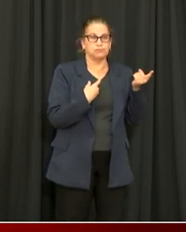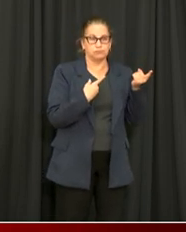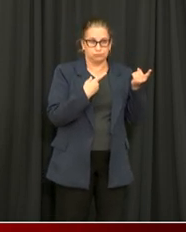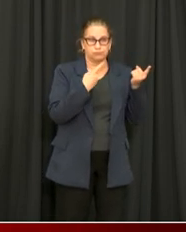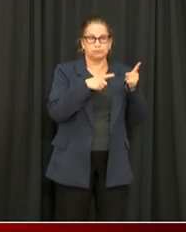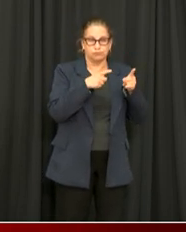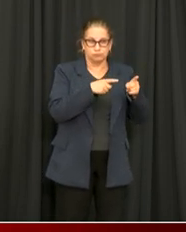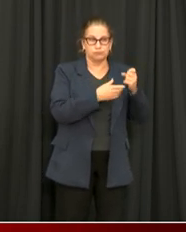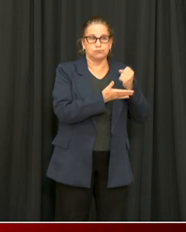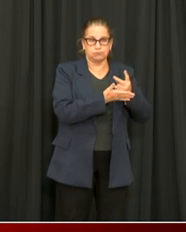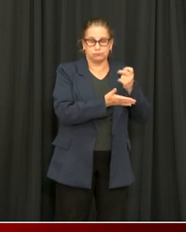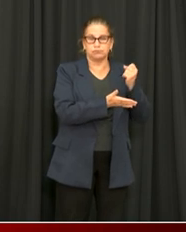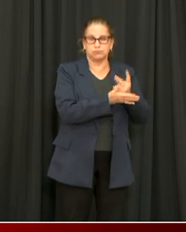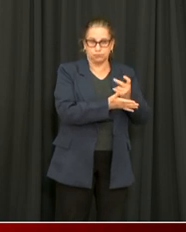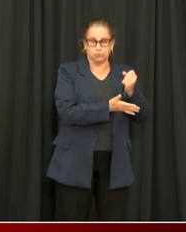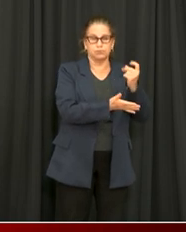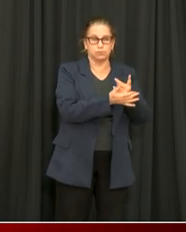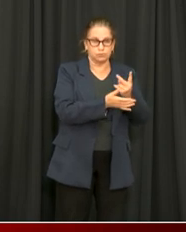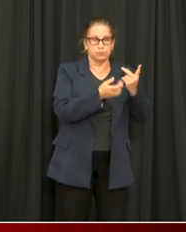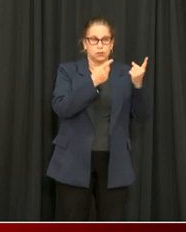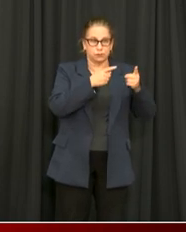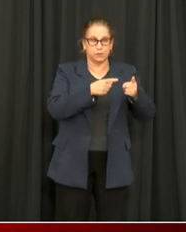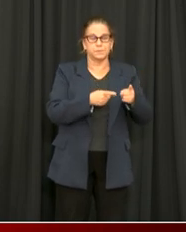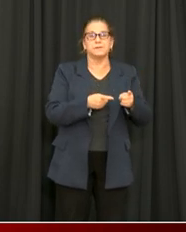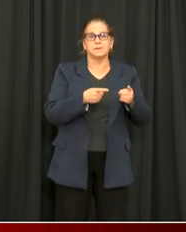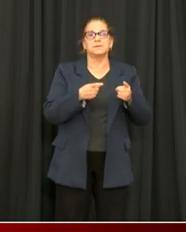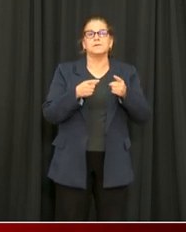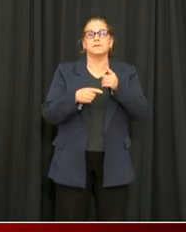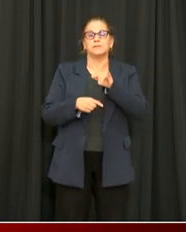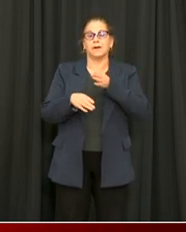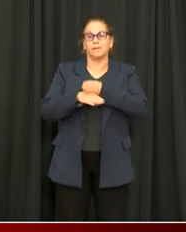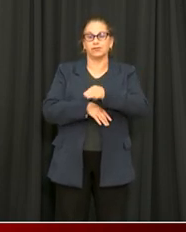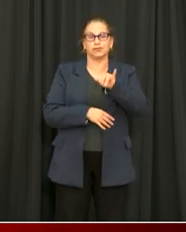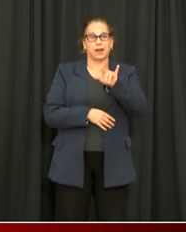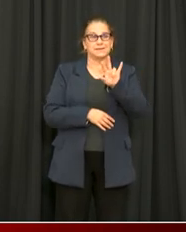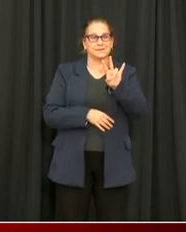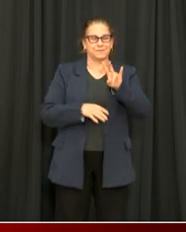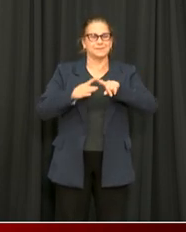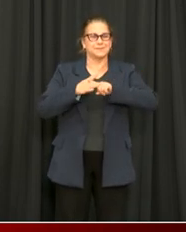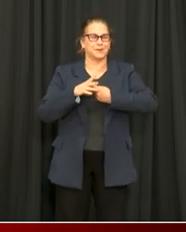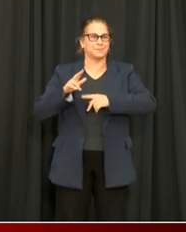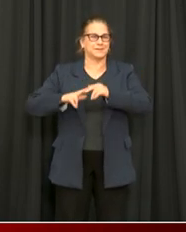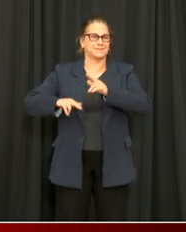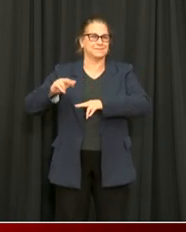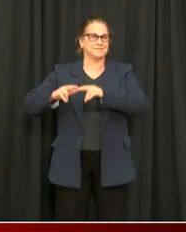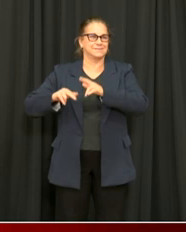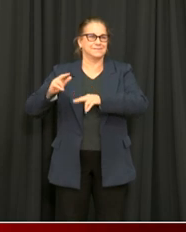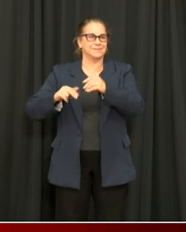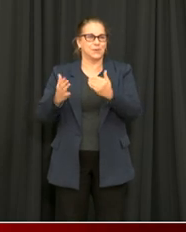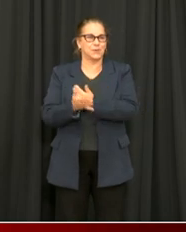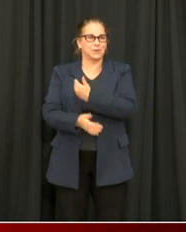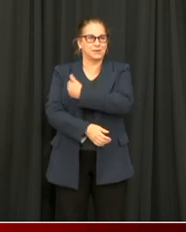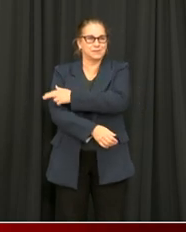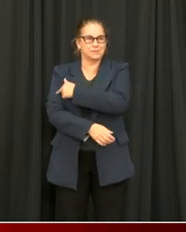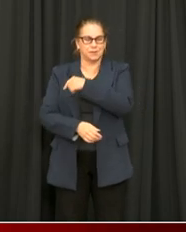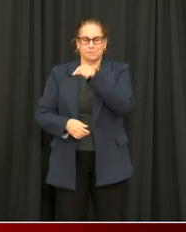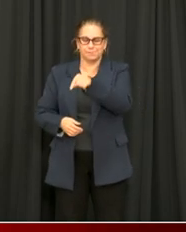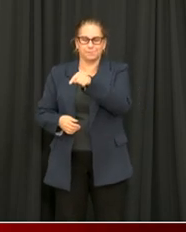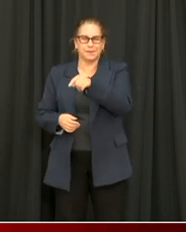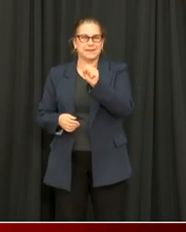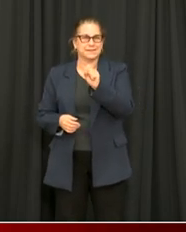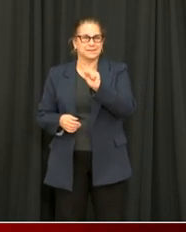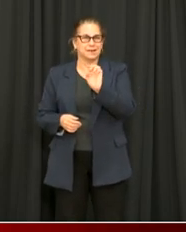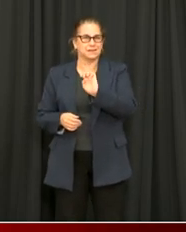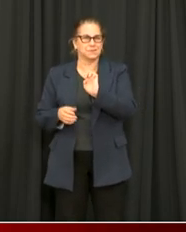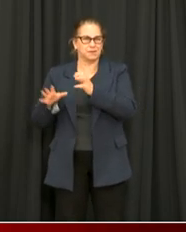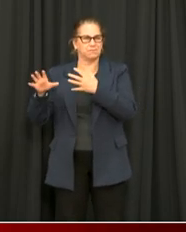the process to build the new hospital at St. Elizabeth's immediately. You can see on the bottom slide is our